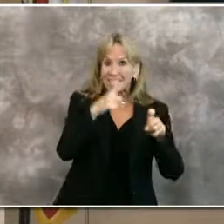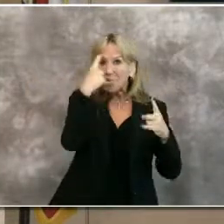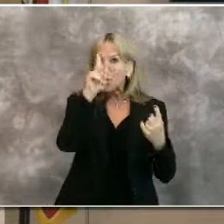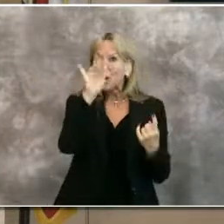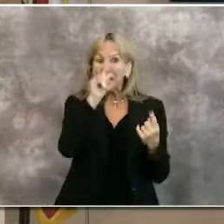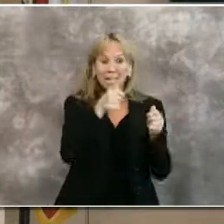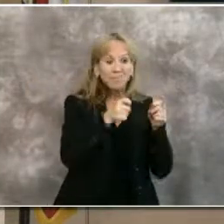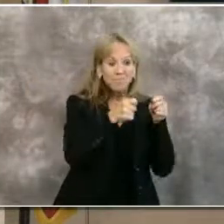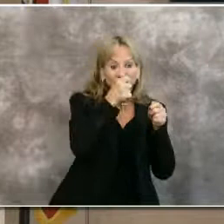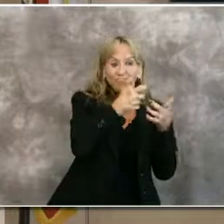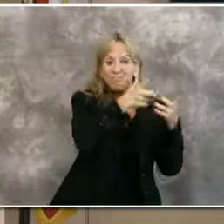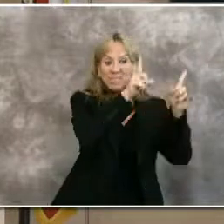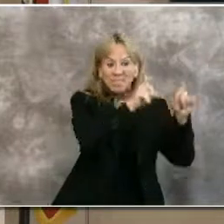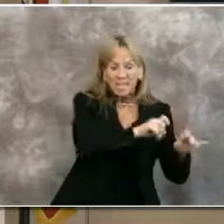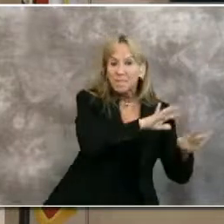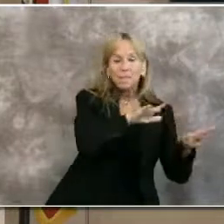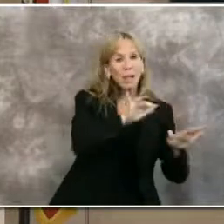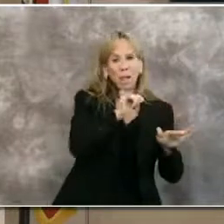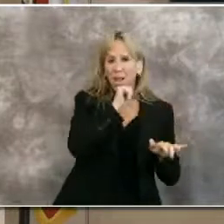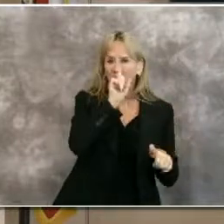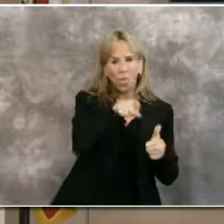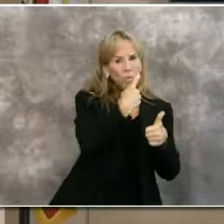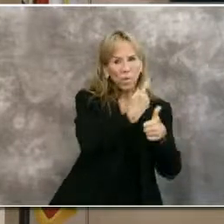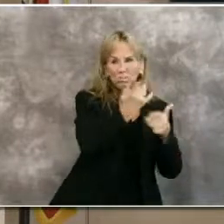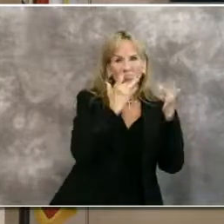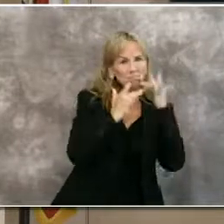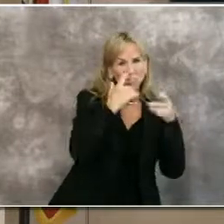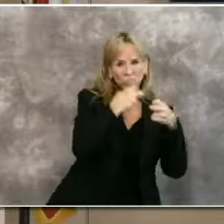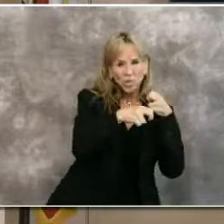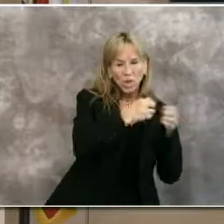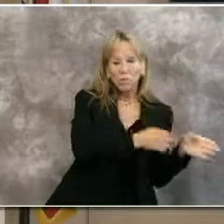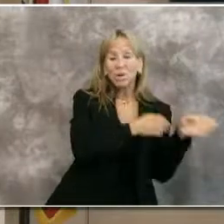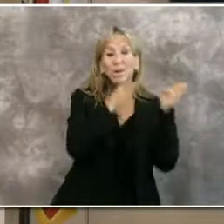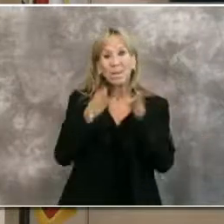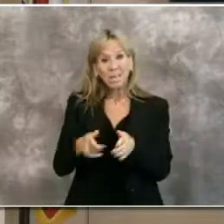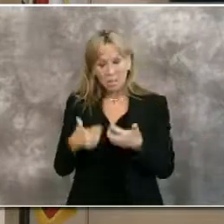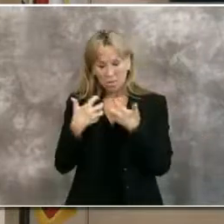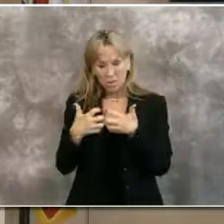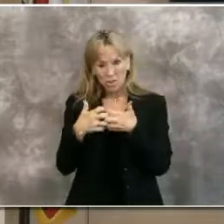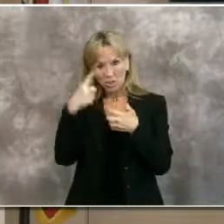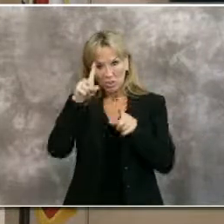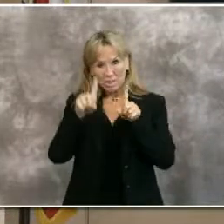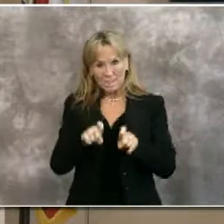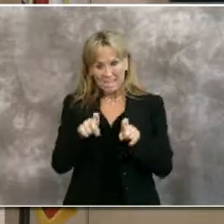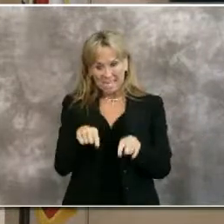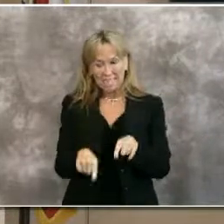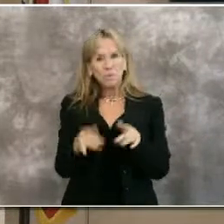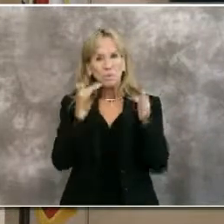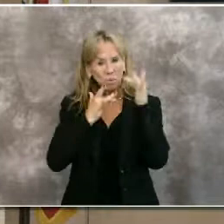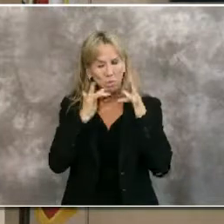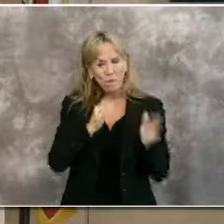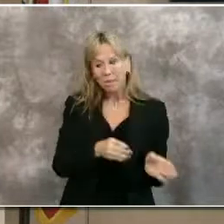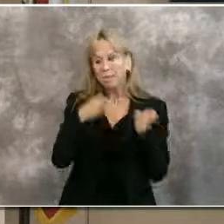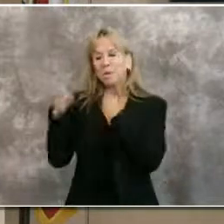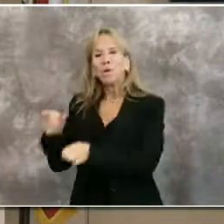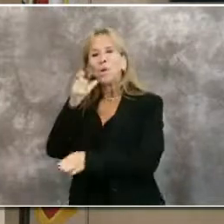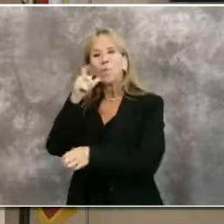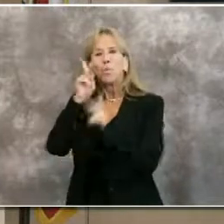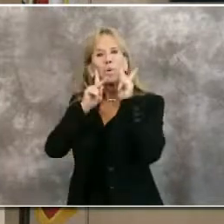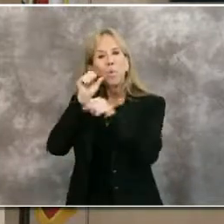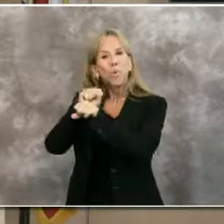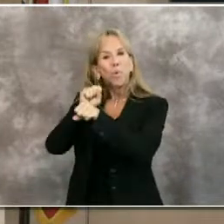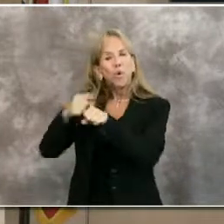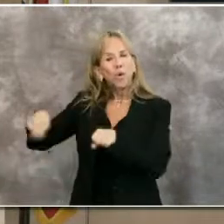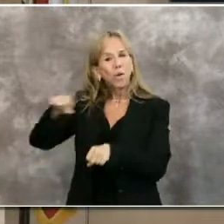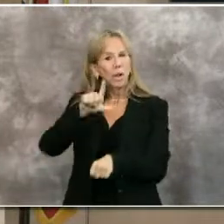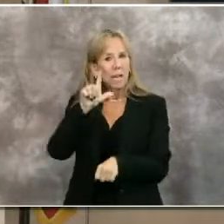and it's also the lab staff. So we are ramping up you know, our lab staff, and many of our hospital